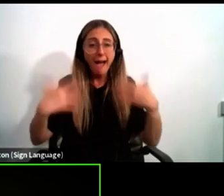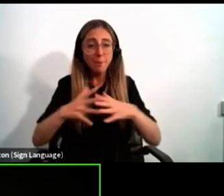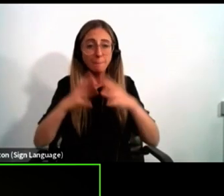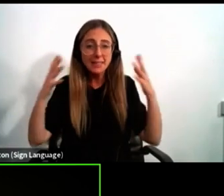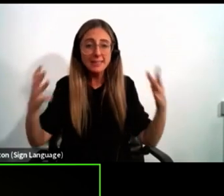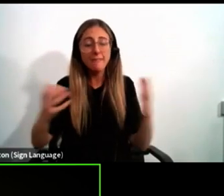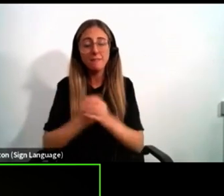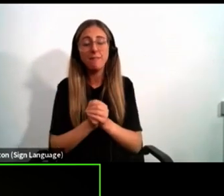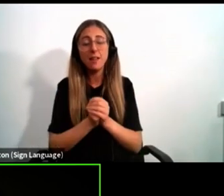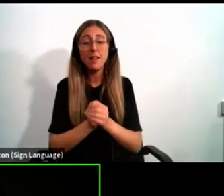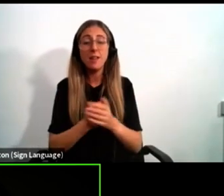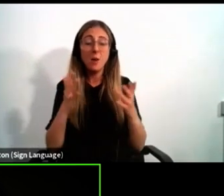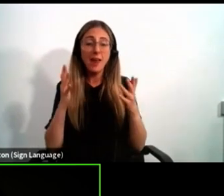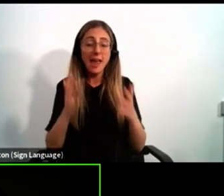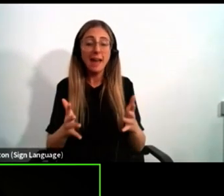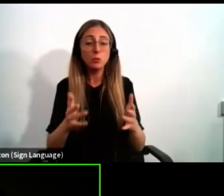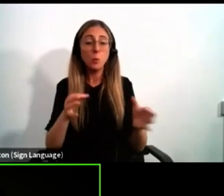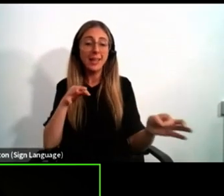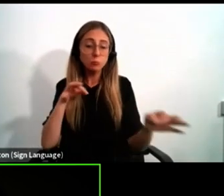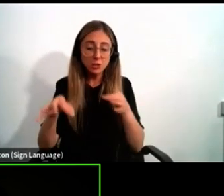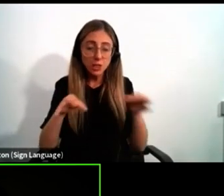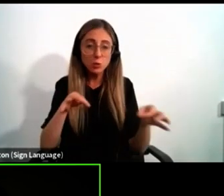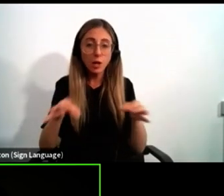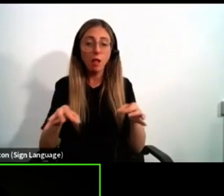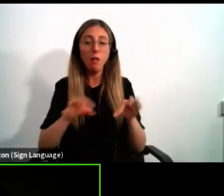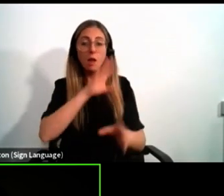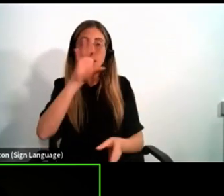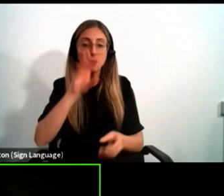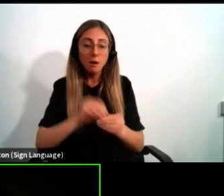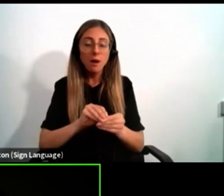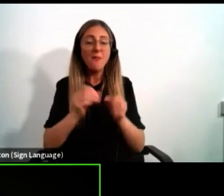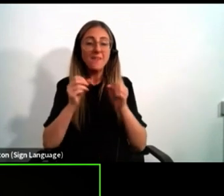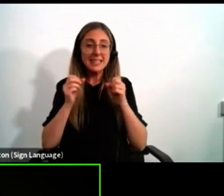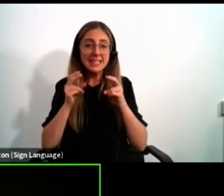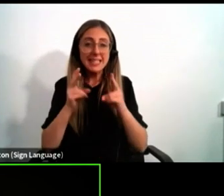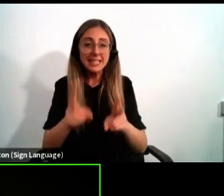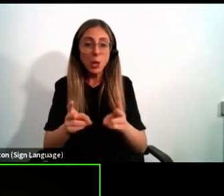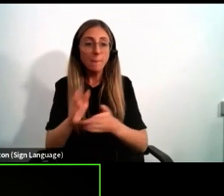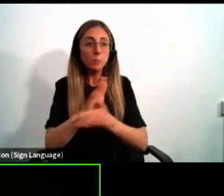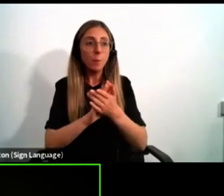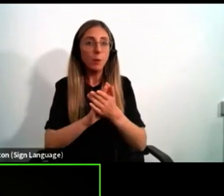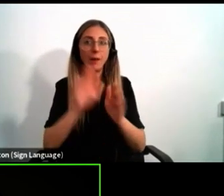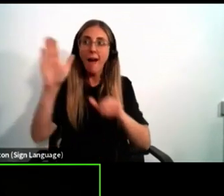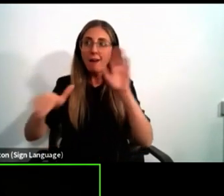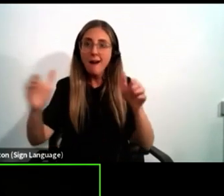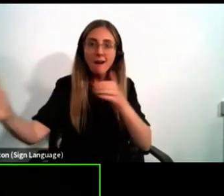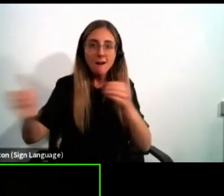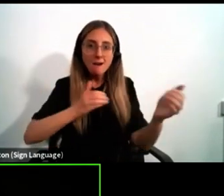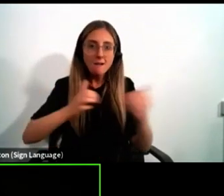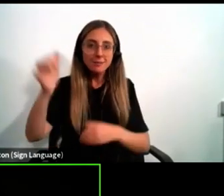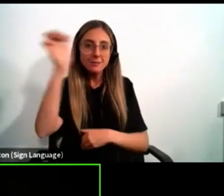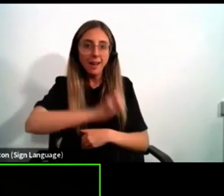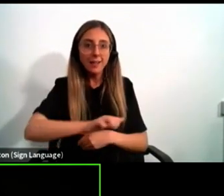But we need to be able to systematically be creating that ecosystem so that we can attract the talent and also attract